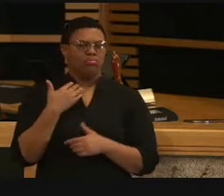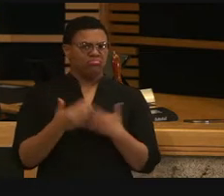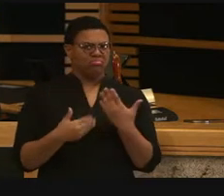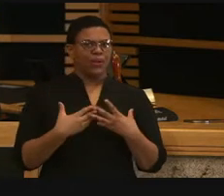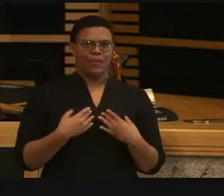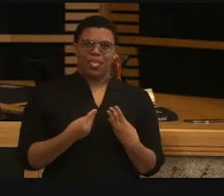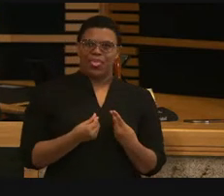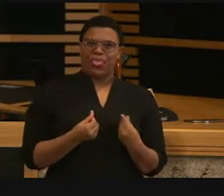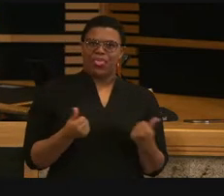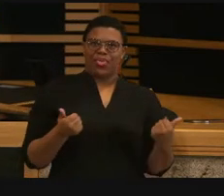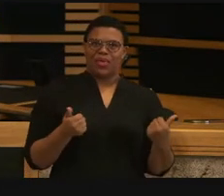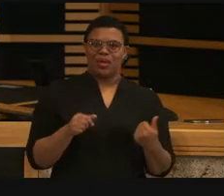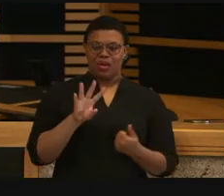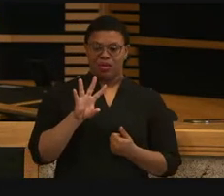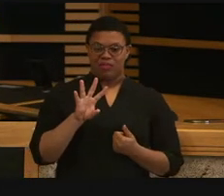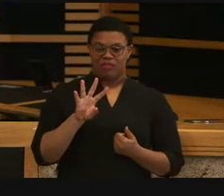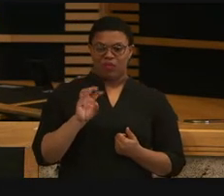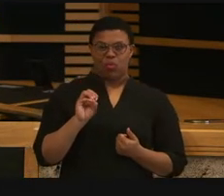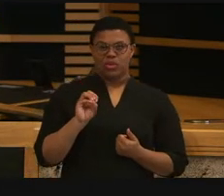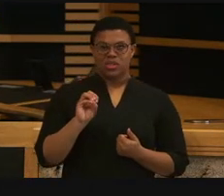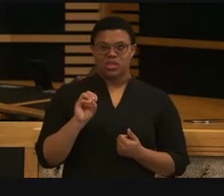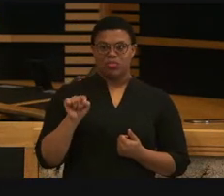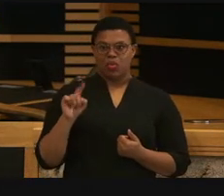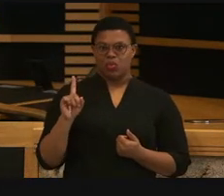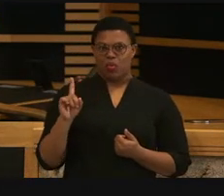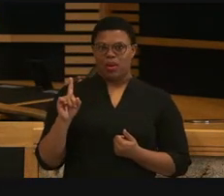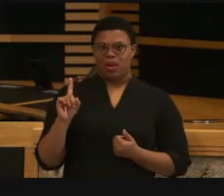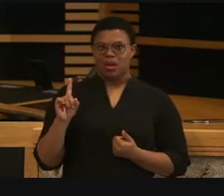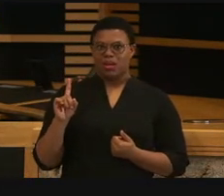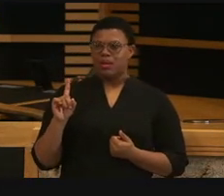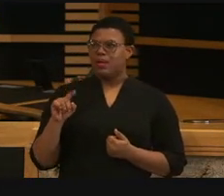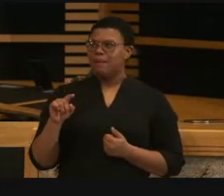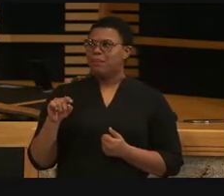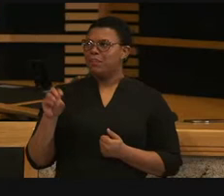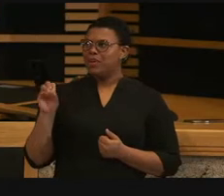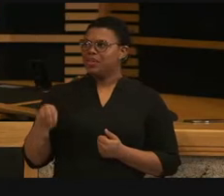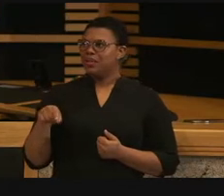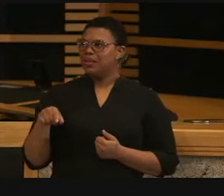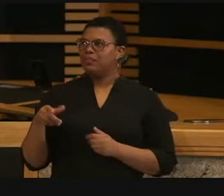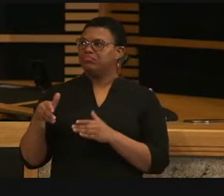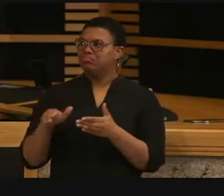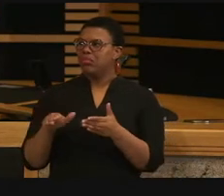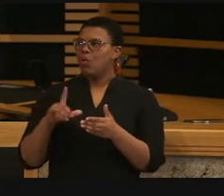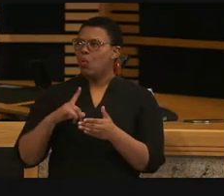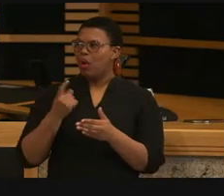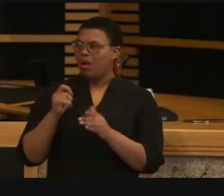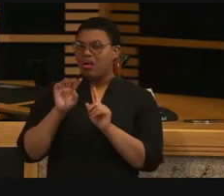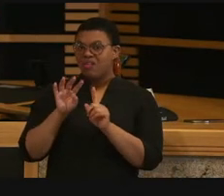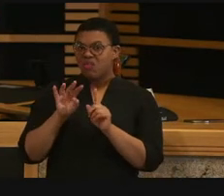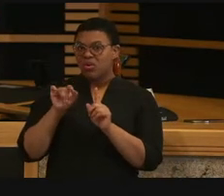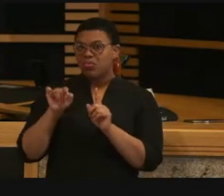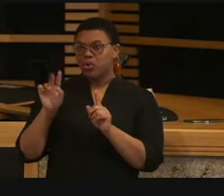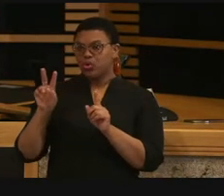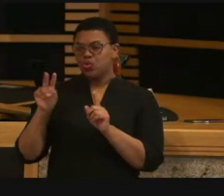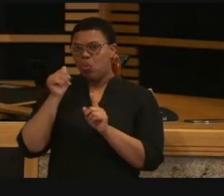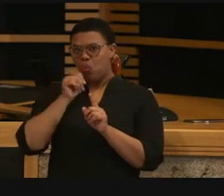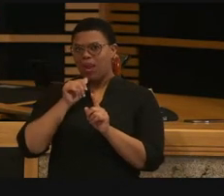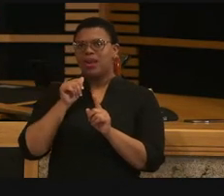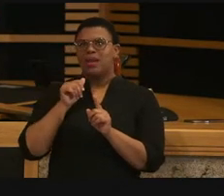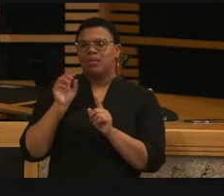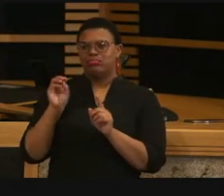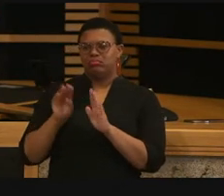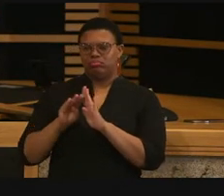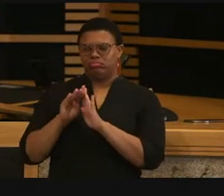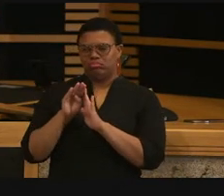and 14.1% being lost, follow which a slight decrease of 14.2% in 2021. It